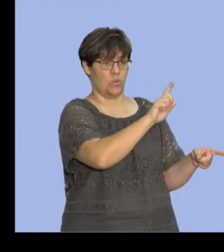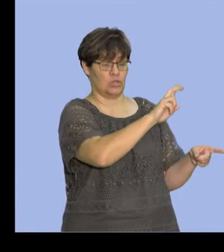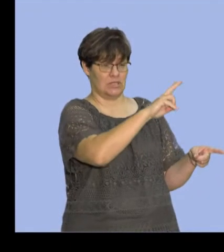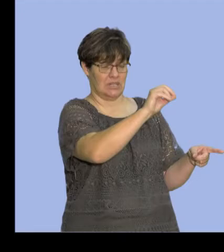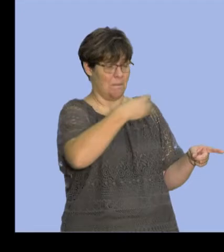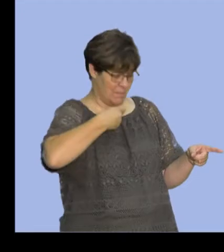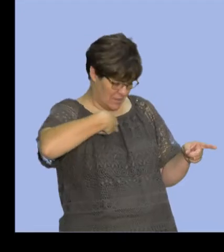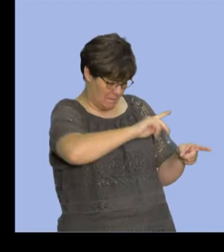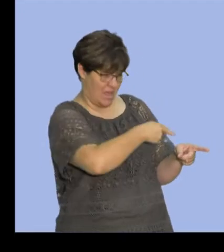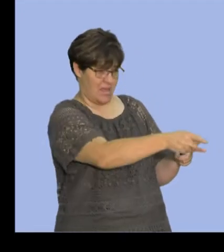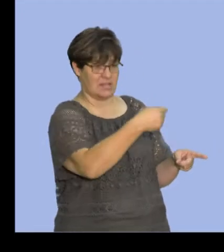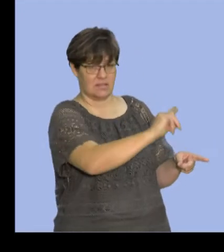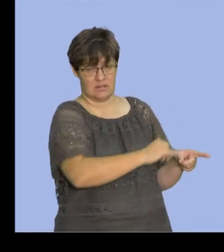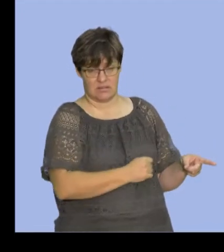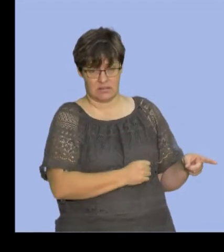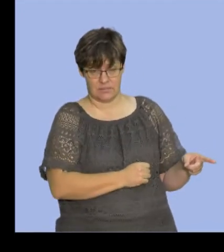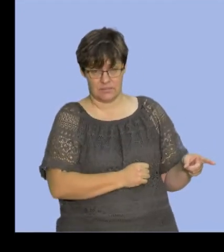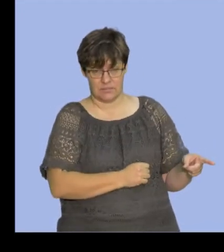32,120. The question said,